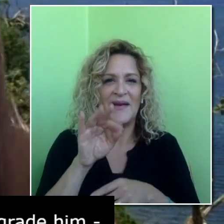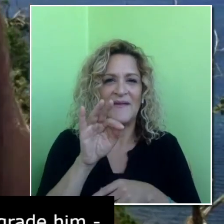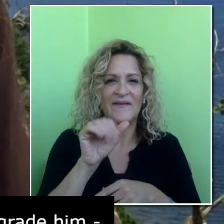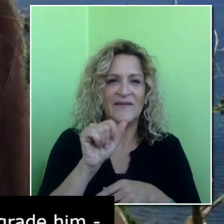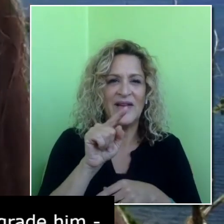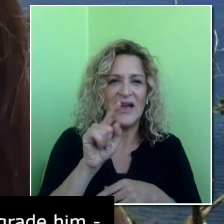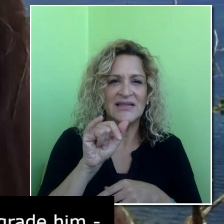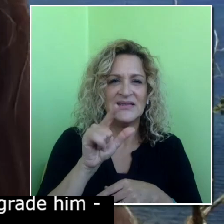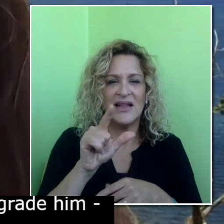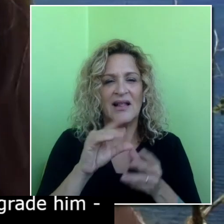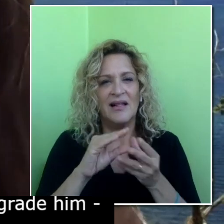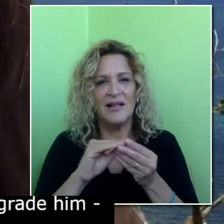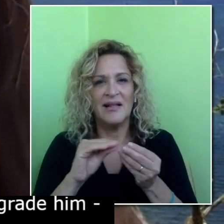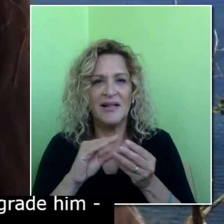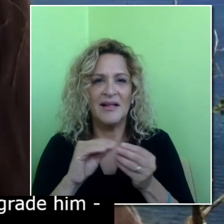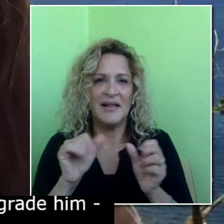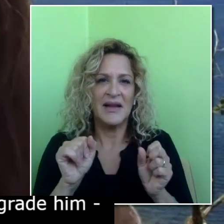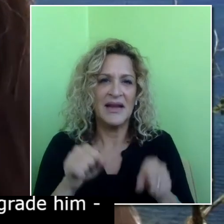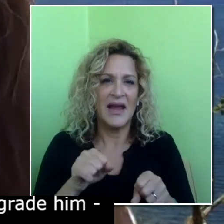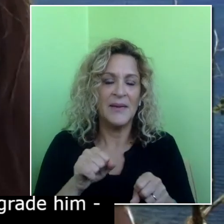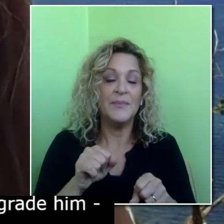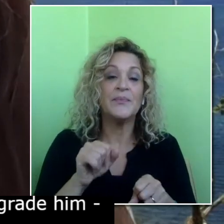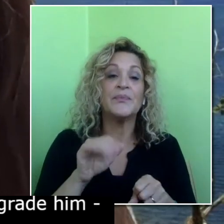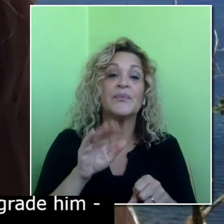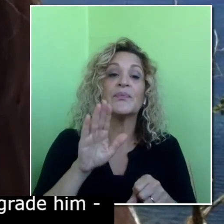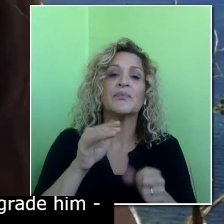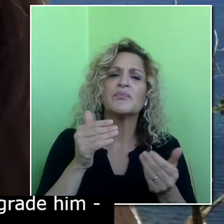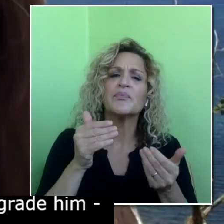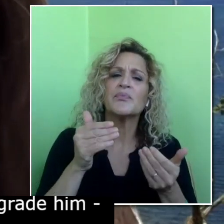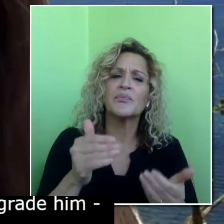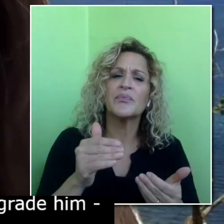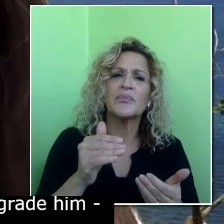you can unmute yourself and then you can ask your question.